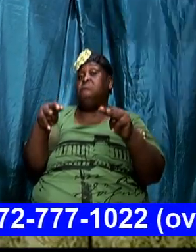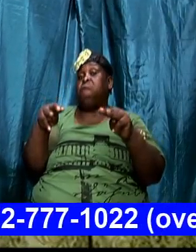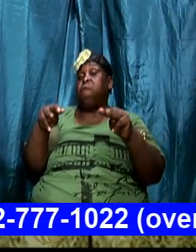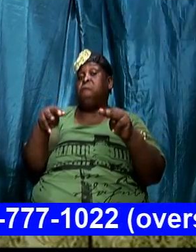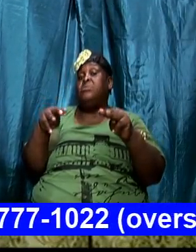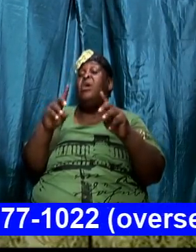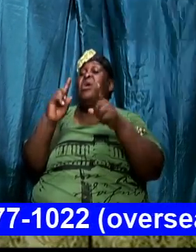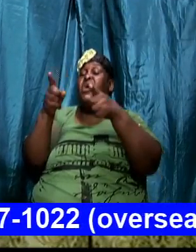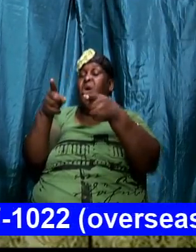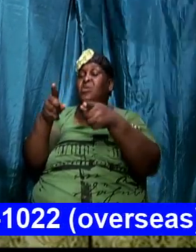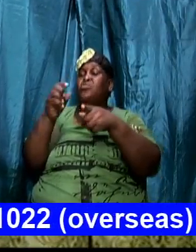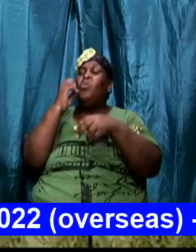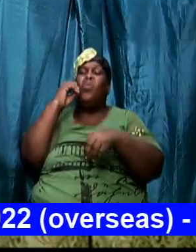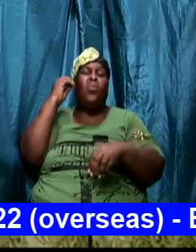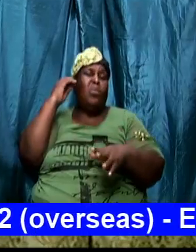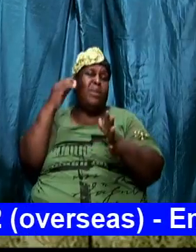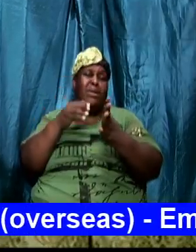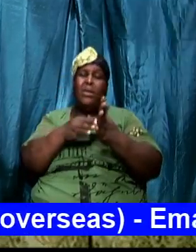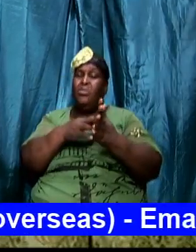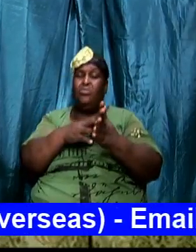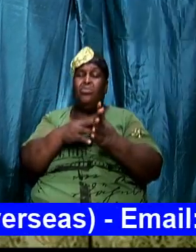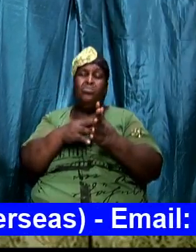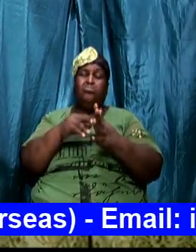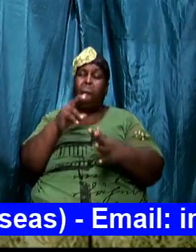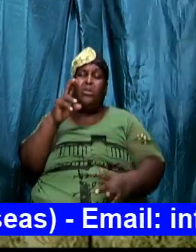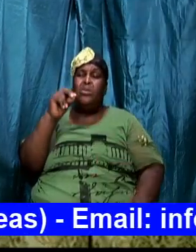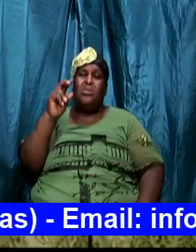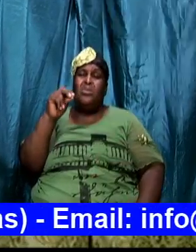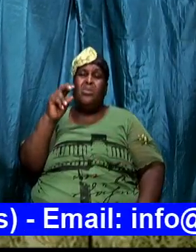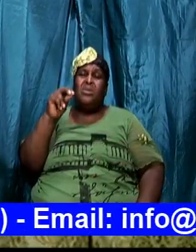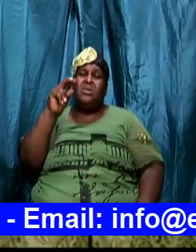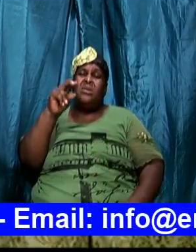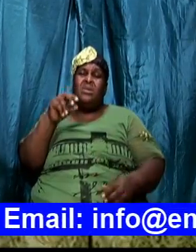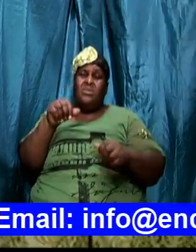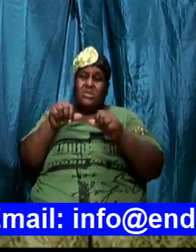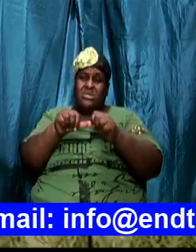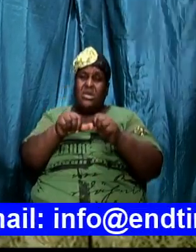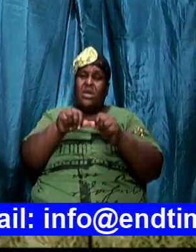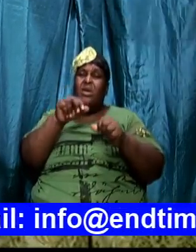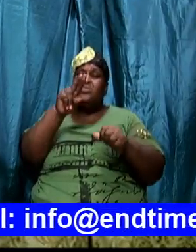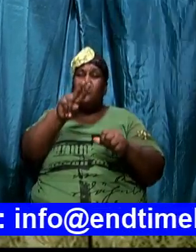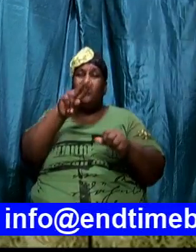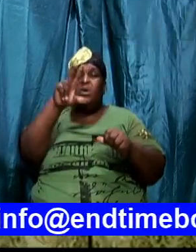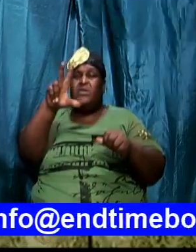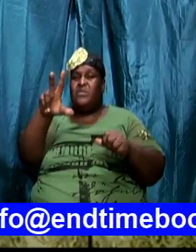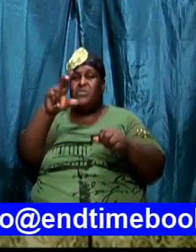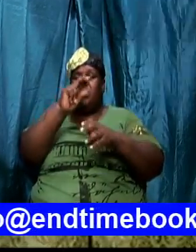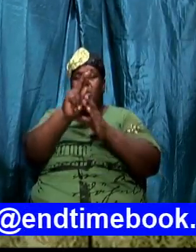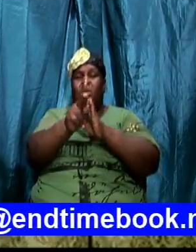and then go back home. No, we spend 2 hours or 3 hours